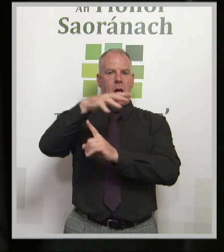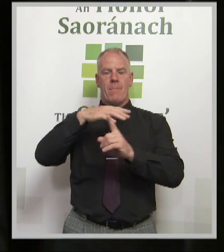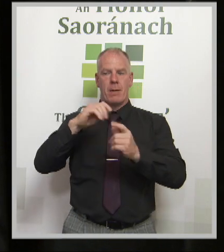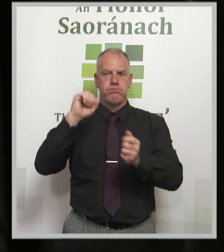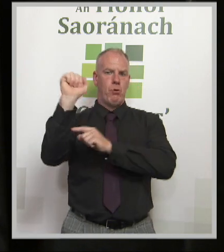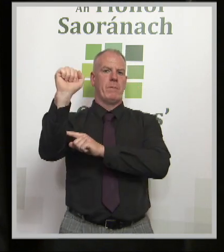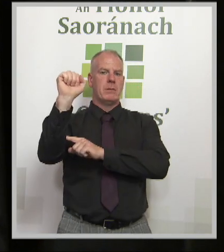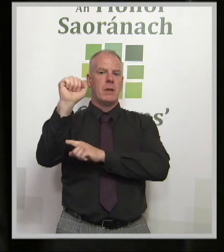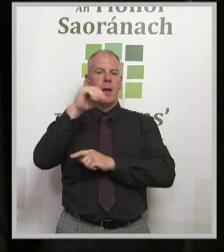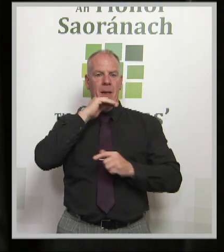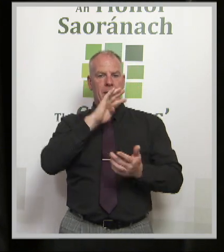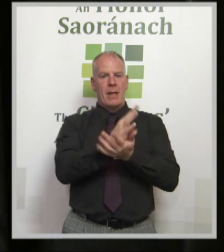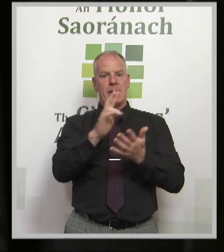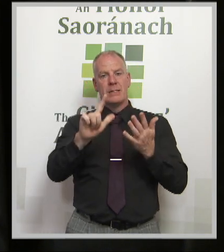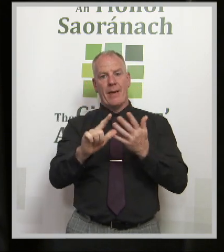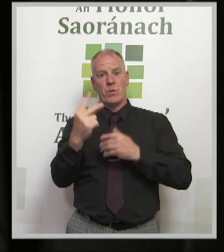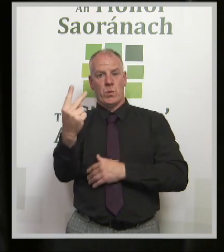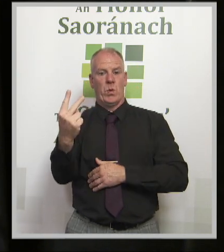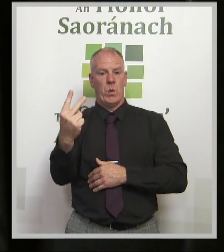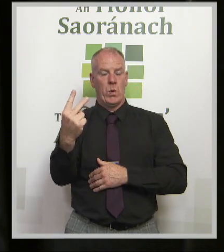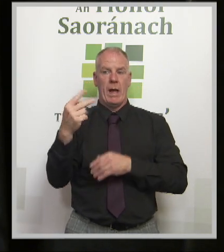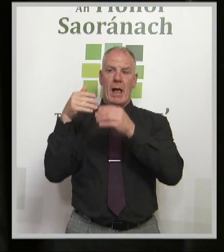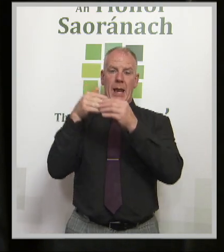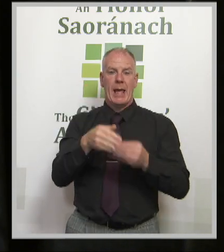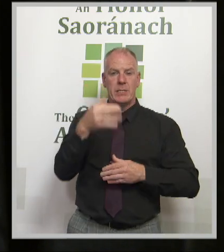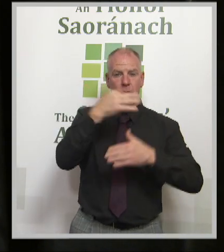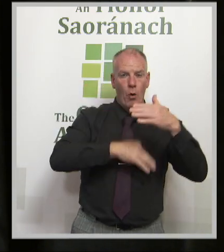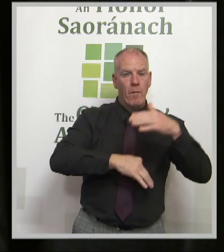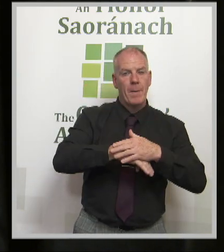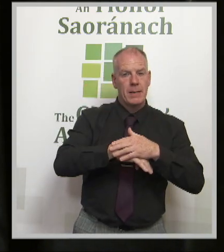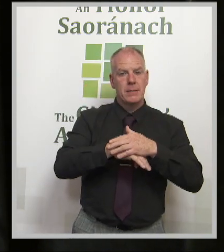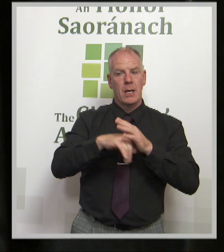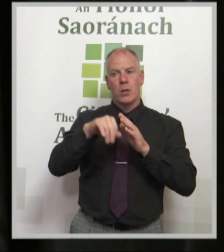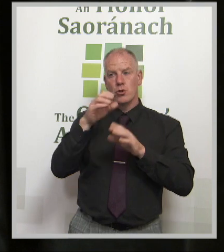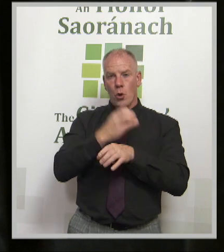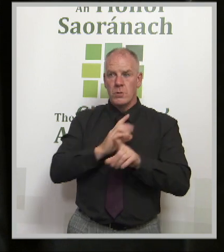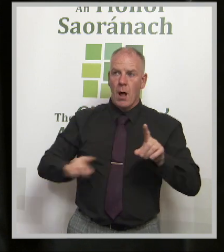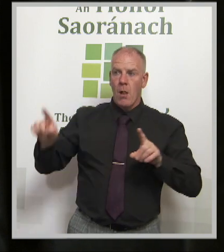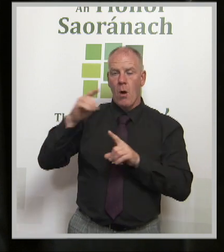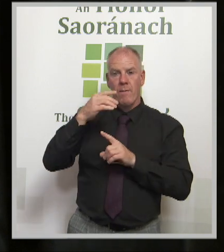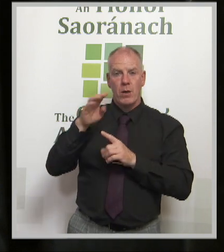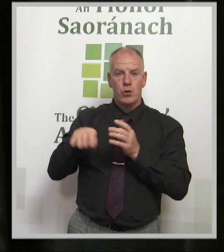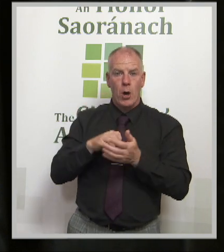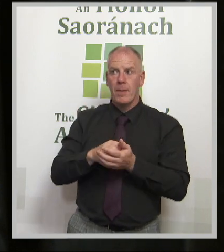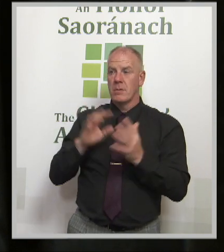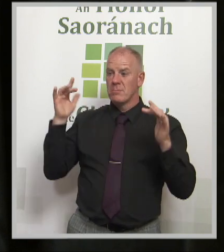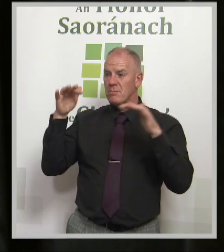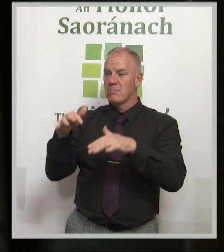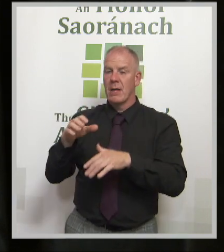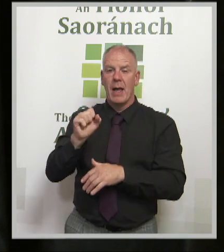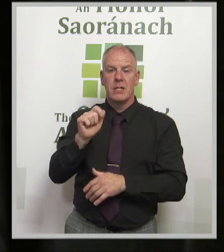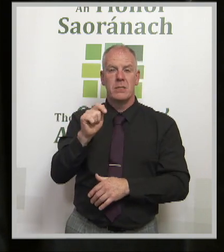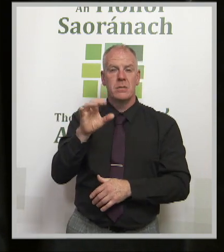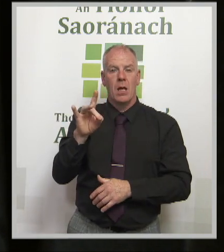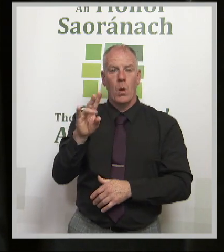in 1972, heads of state and government came together in Stockholm for the first Earth Summit, where